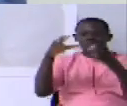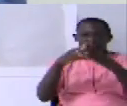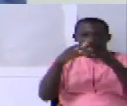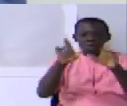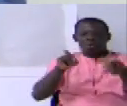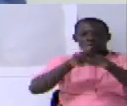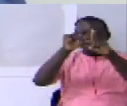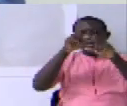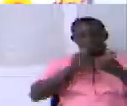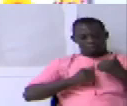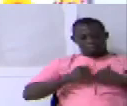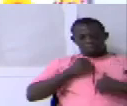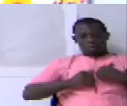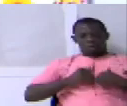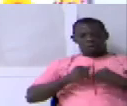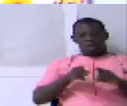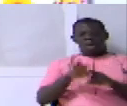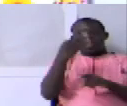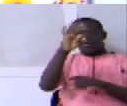we are going to firewood,